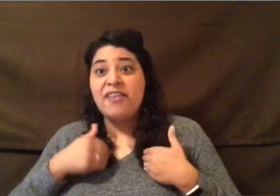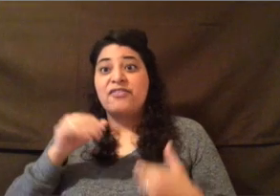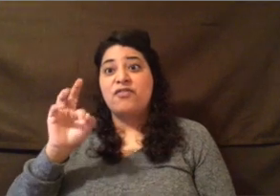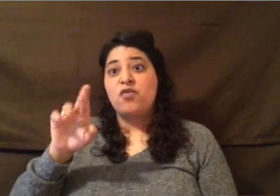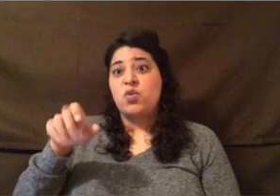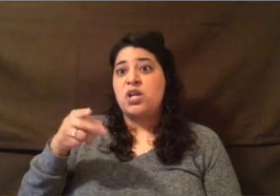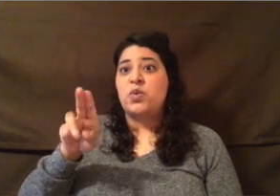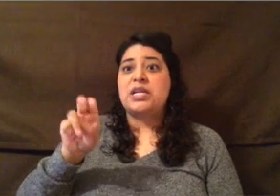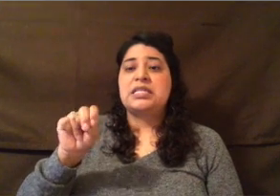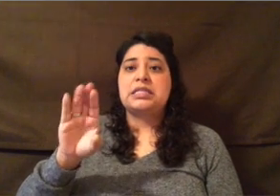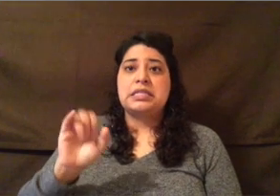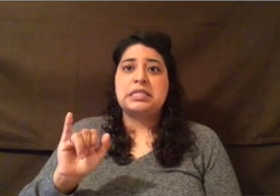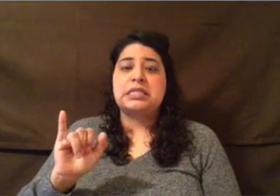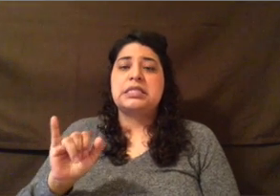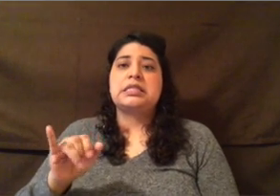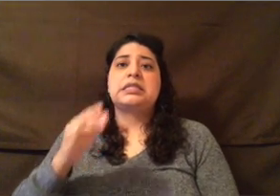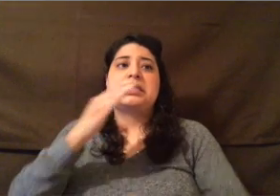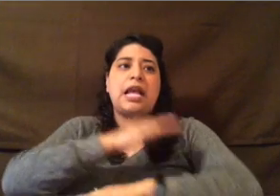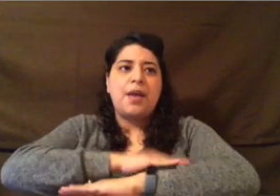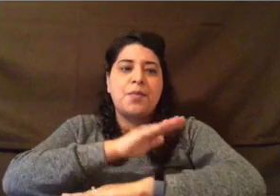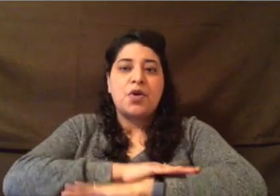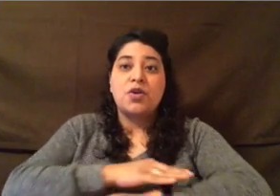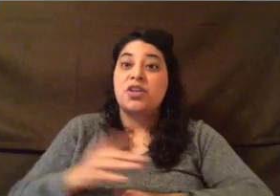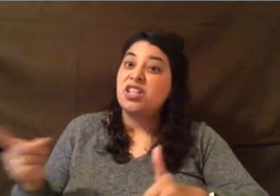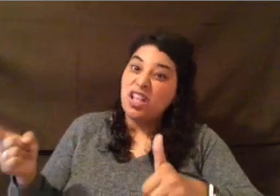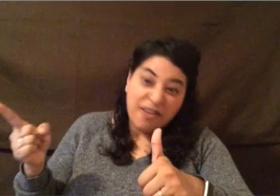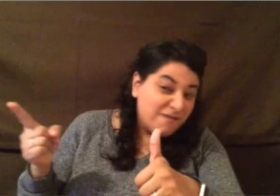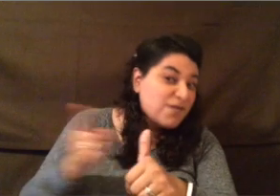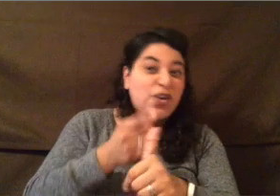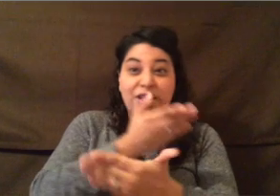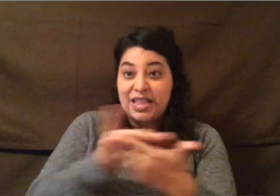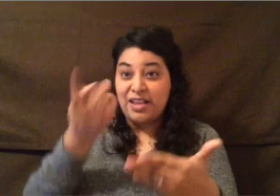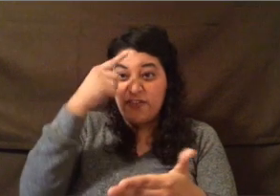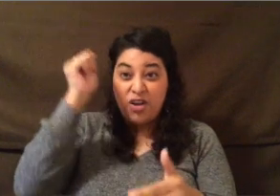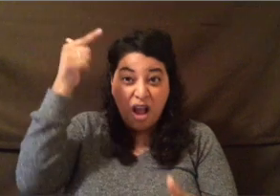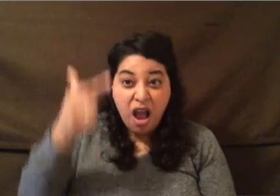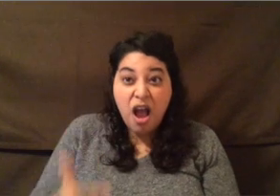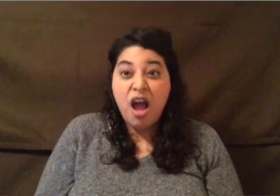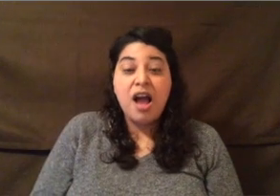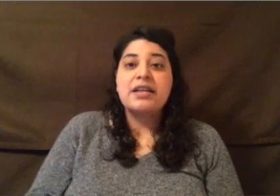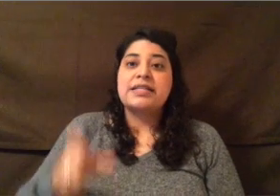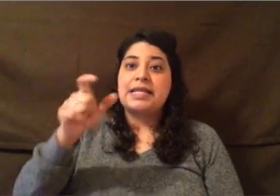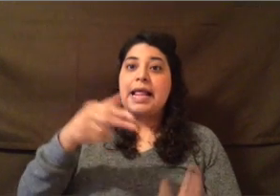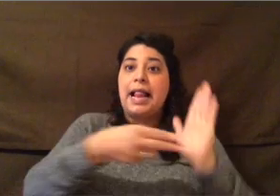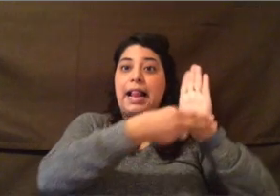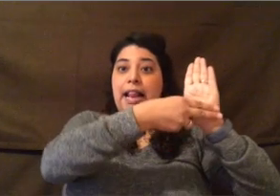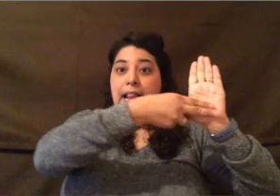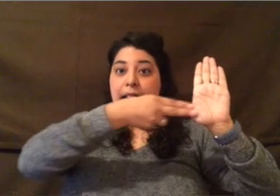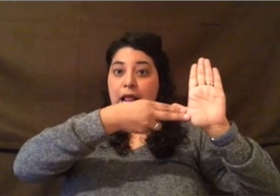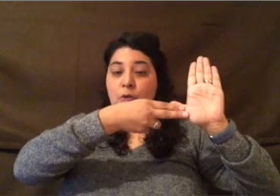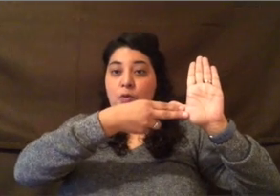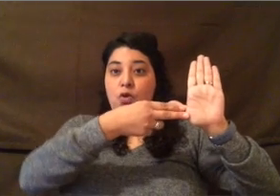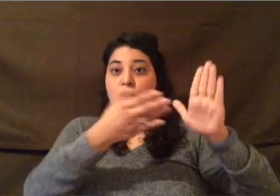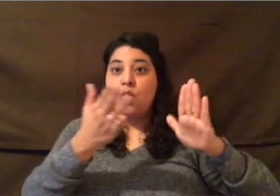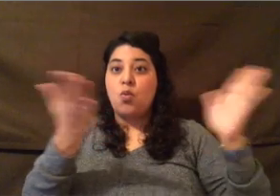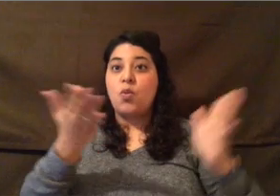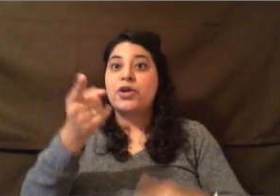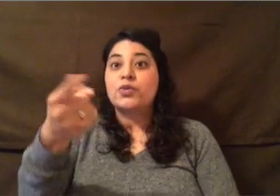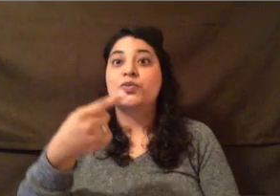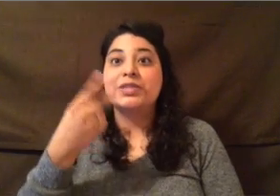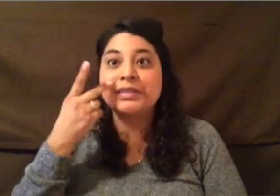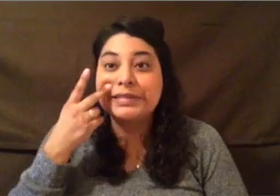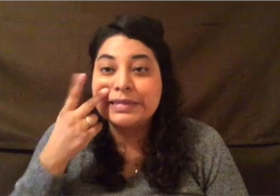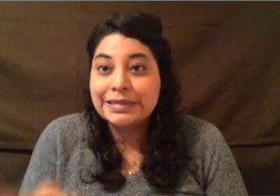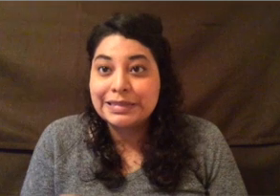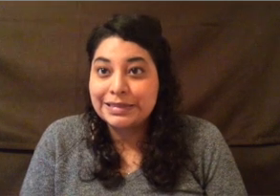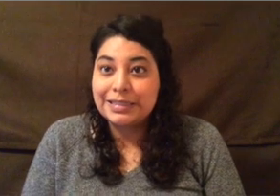you get a pictograph, the first thing you need to do is label what you see. I don't